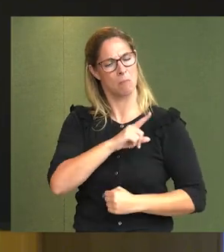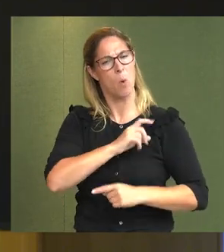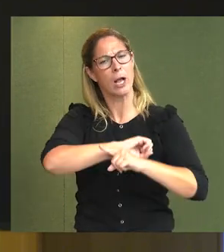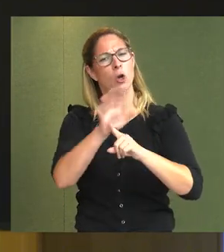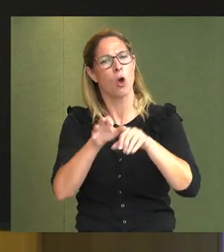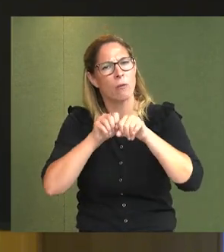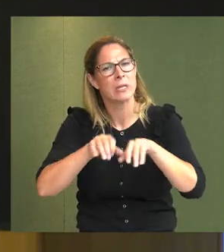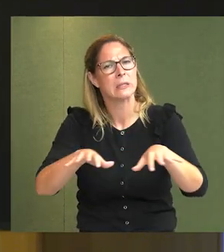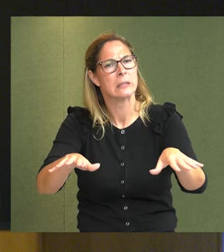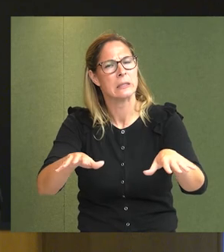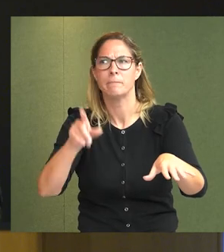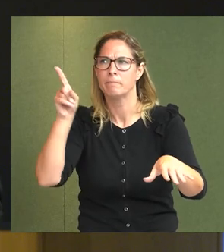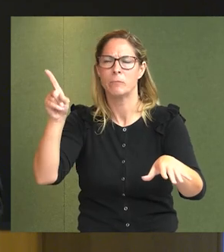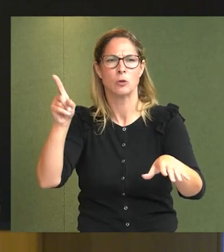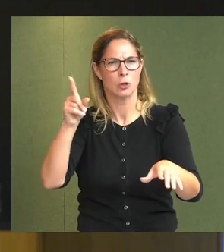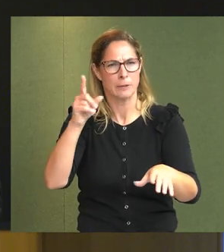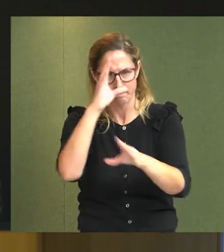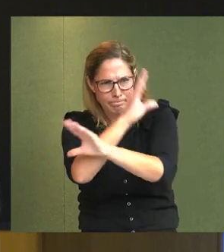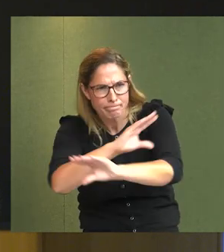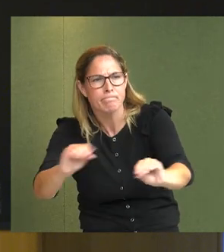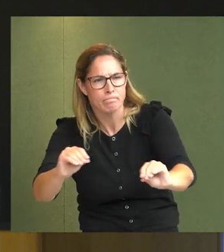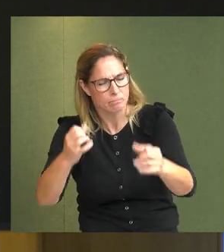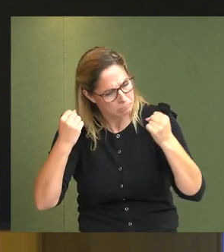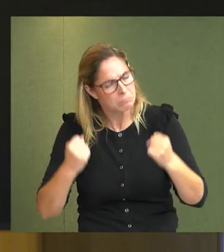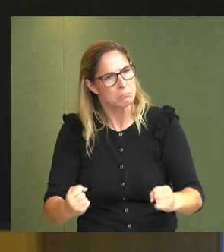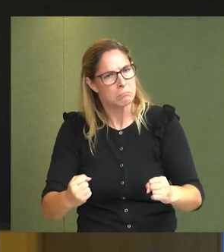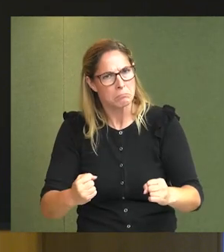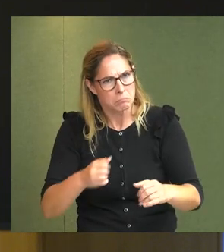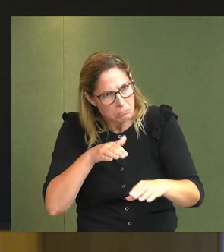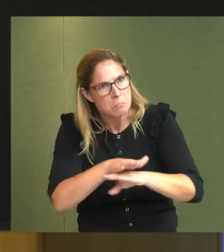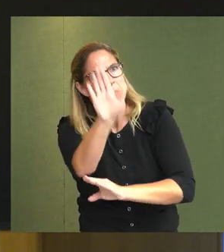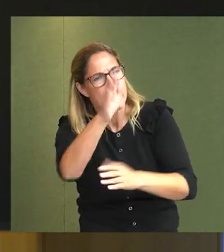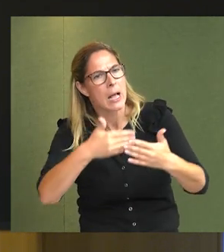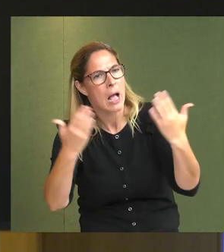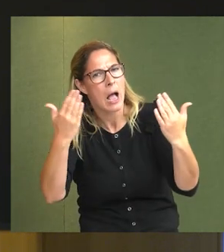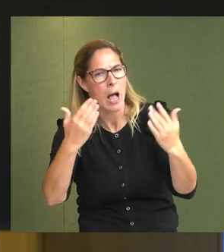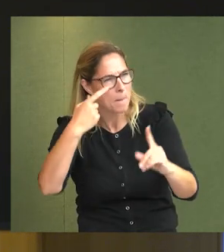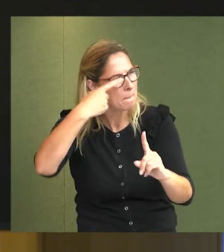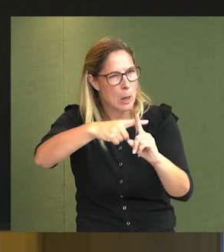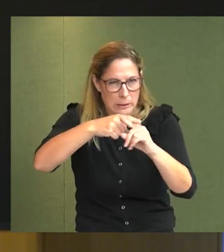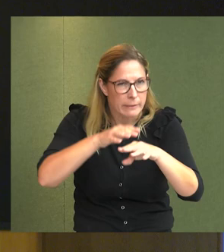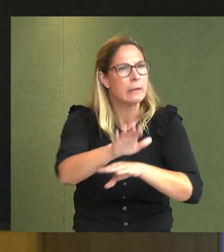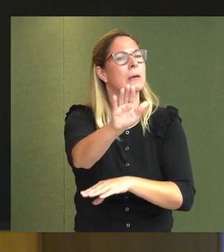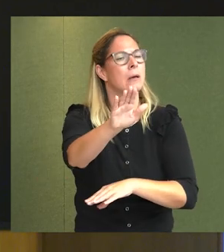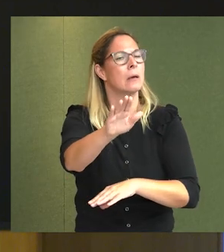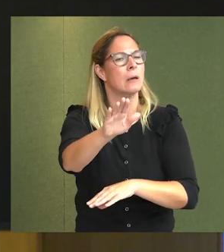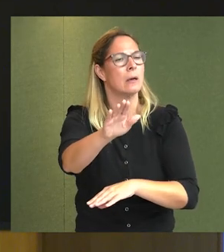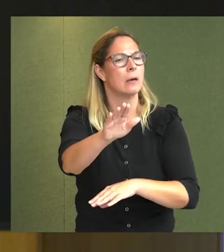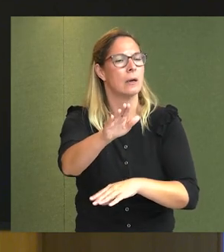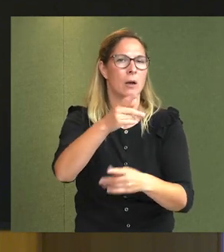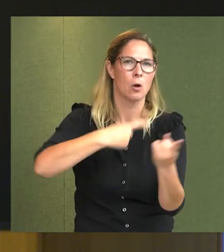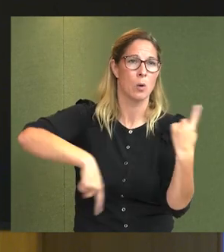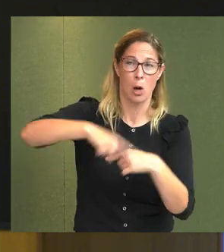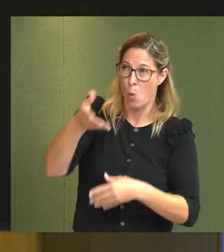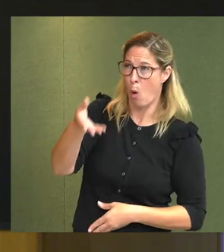days would return and we would meet again. We can all learn of important lessons from